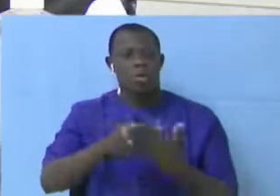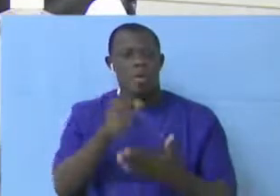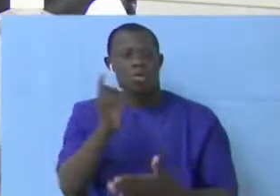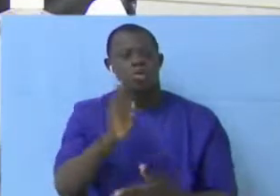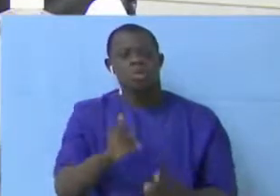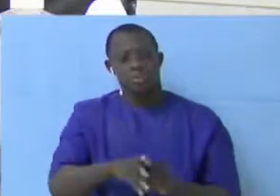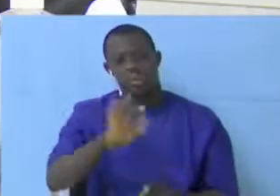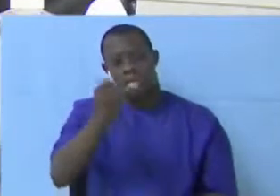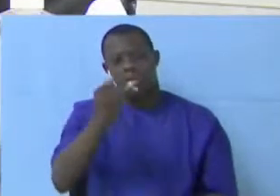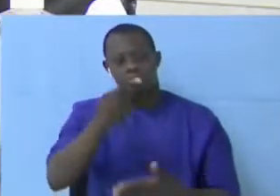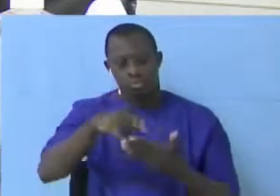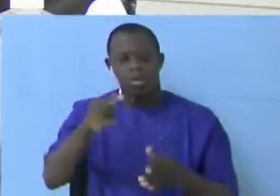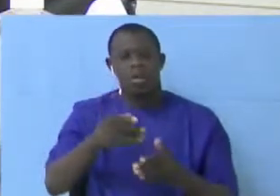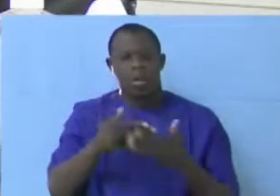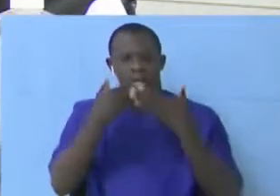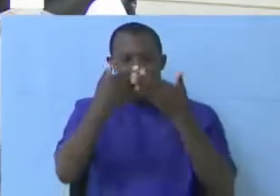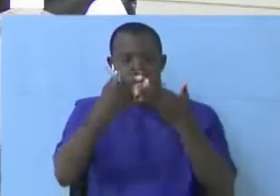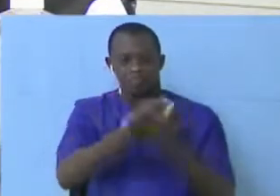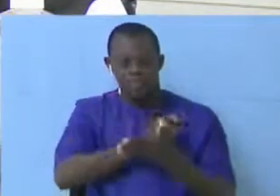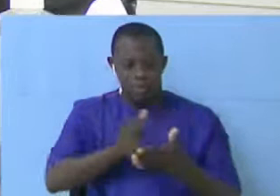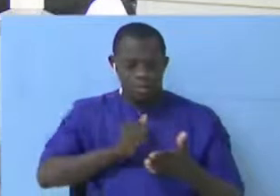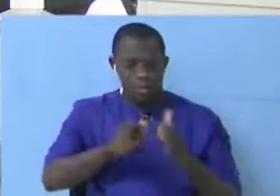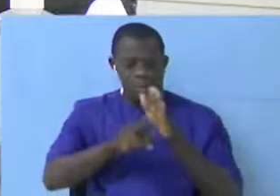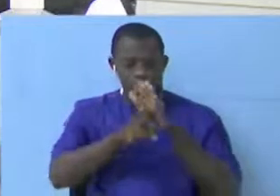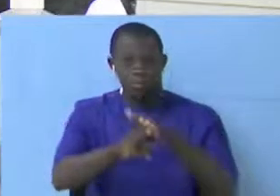That's correct. Give us examples.